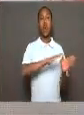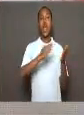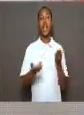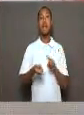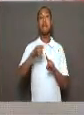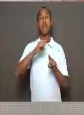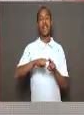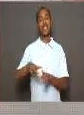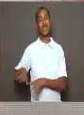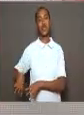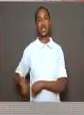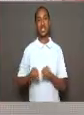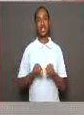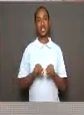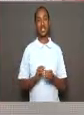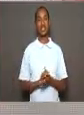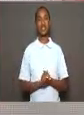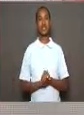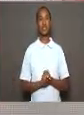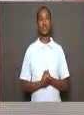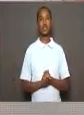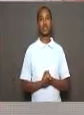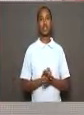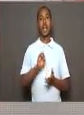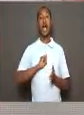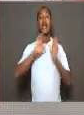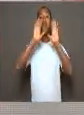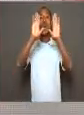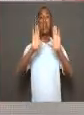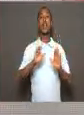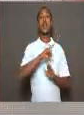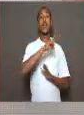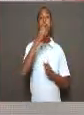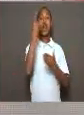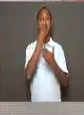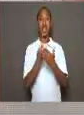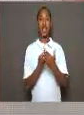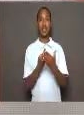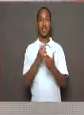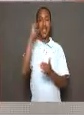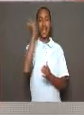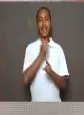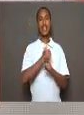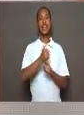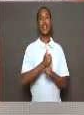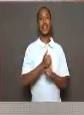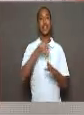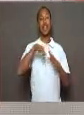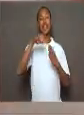Welcome back, students. I wonder if you noticed any trends in the table.